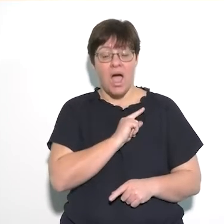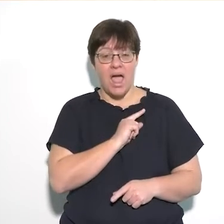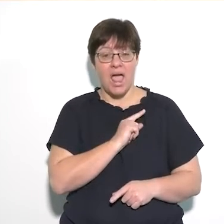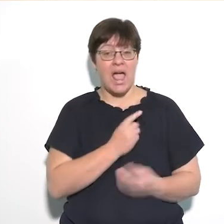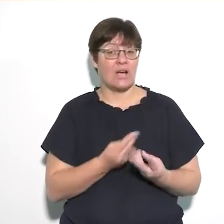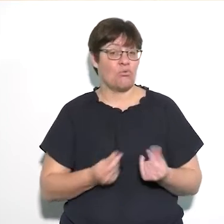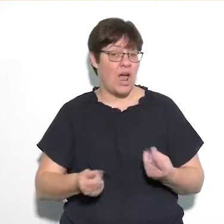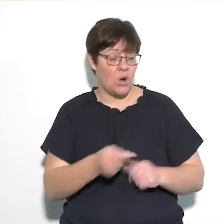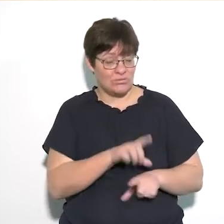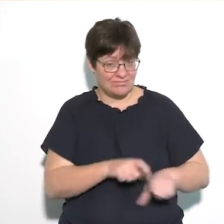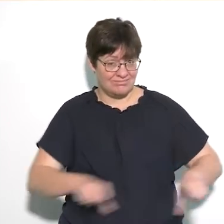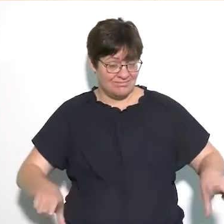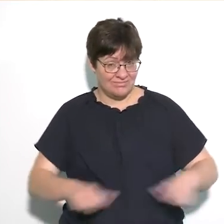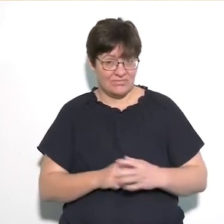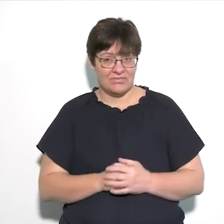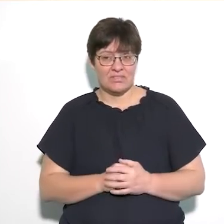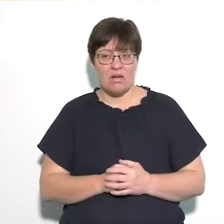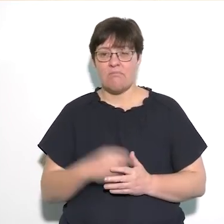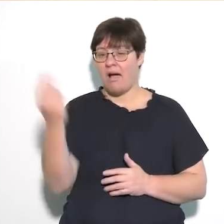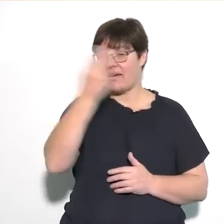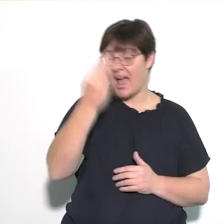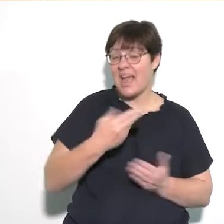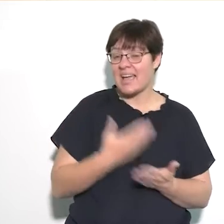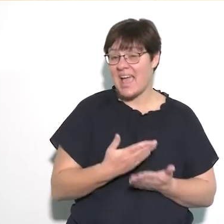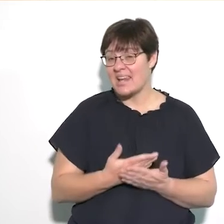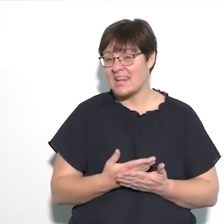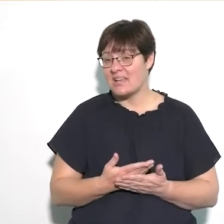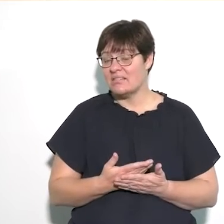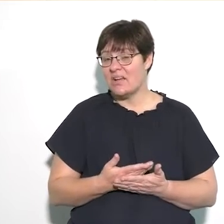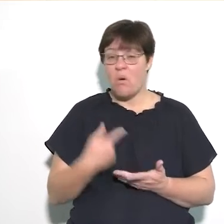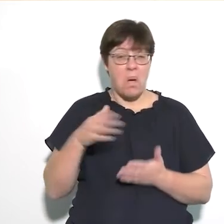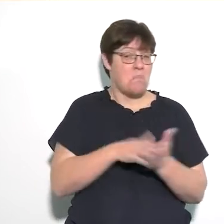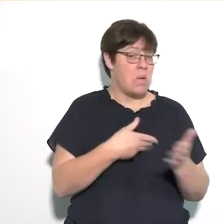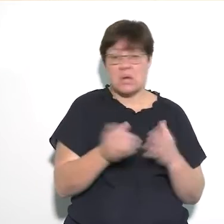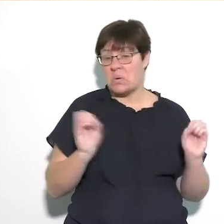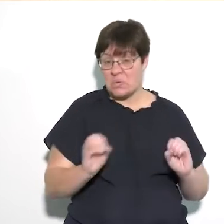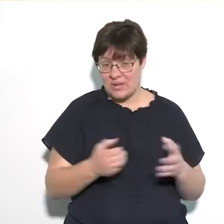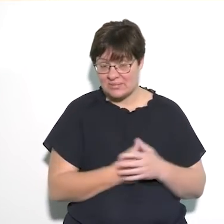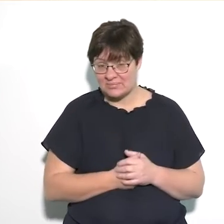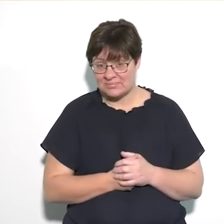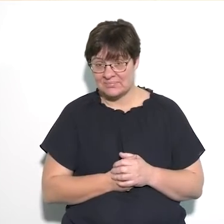that's representing the ground. You could color this in if you haven't got paint.